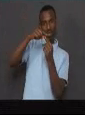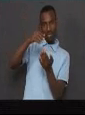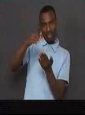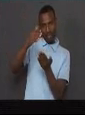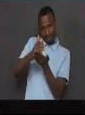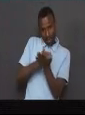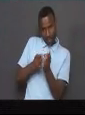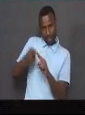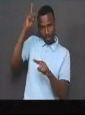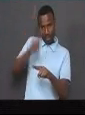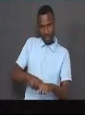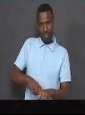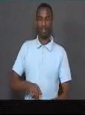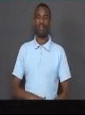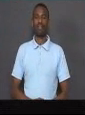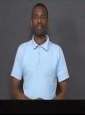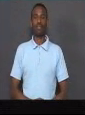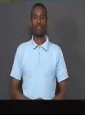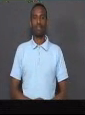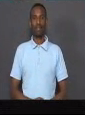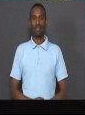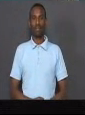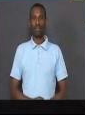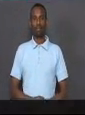Let's get back to our lesson.